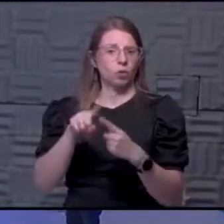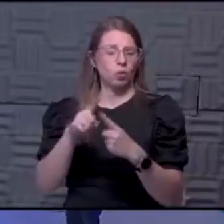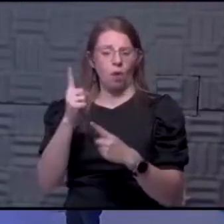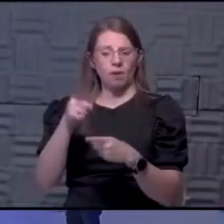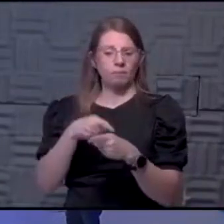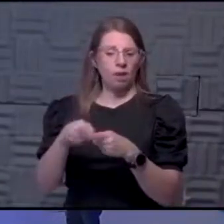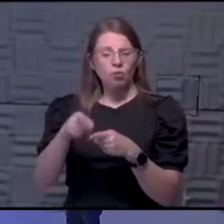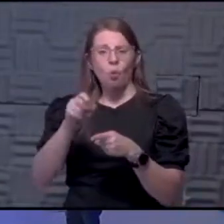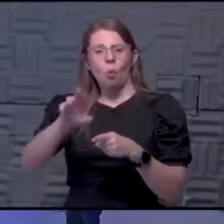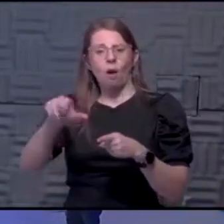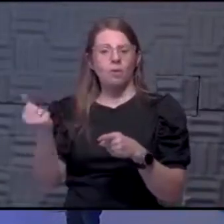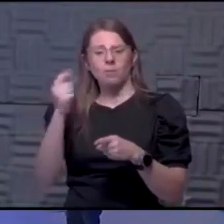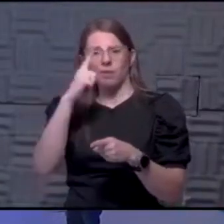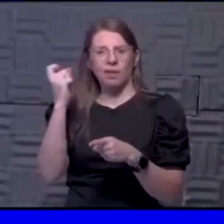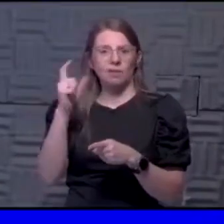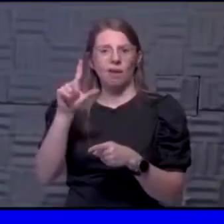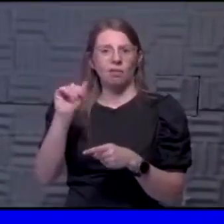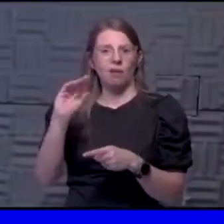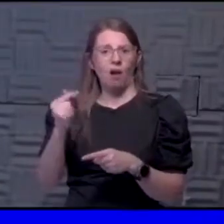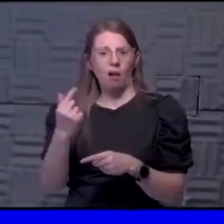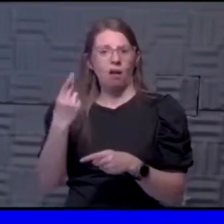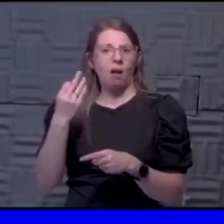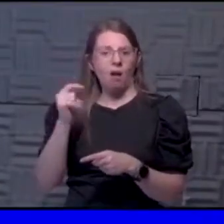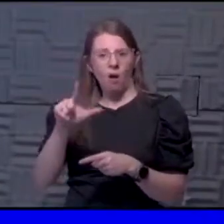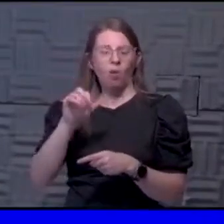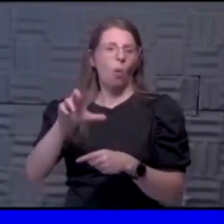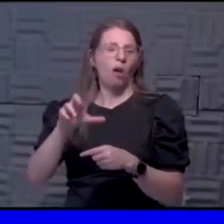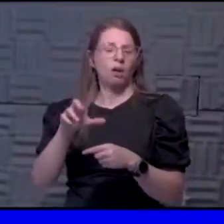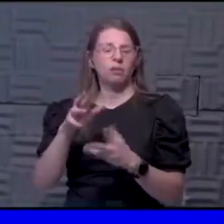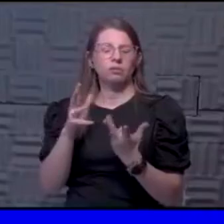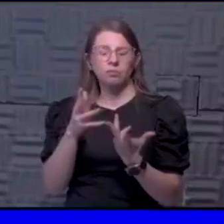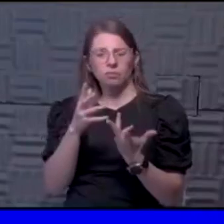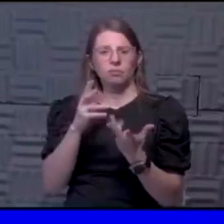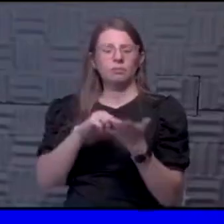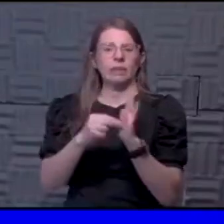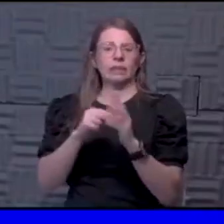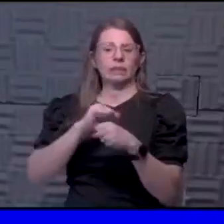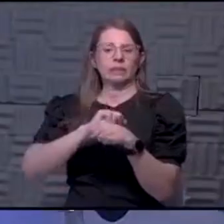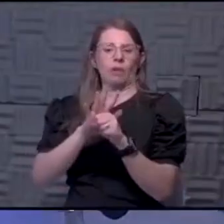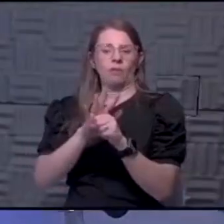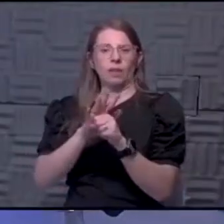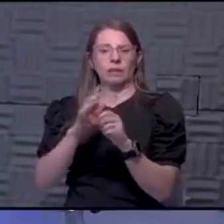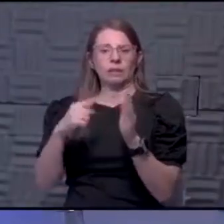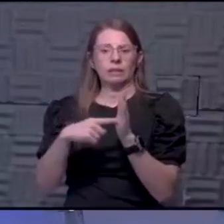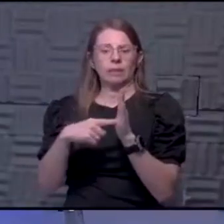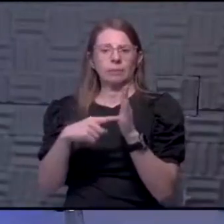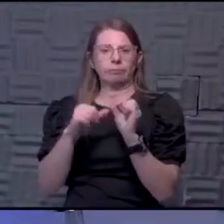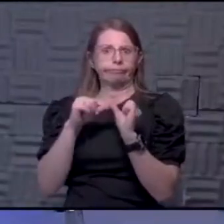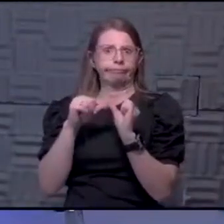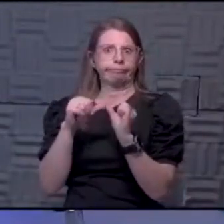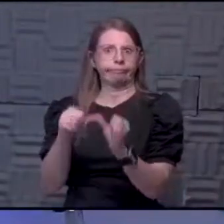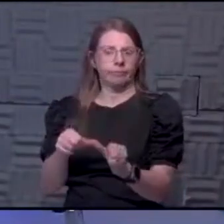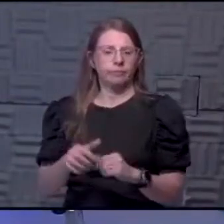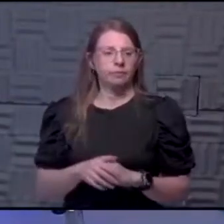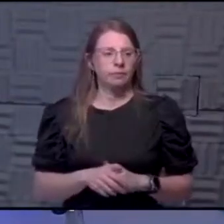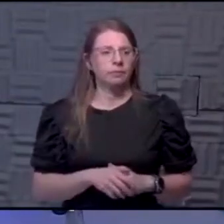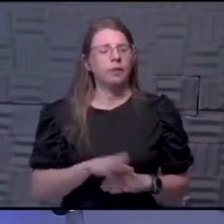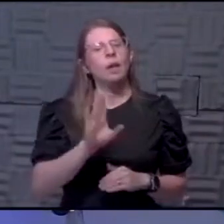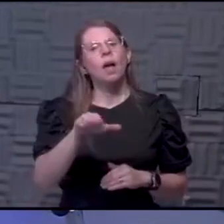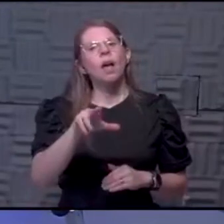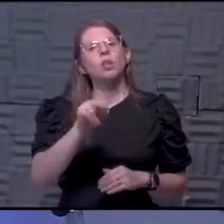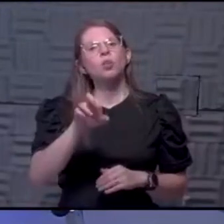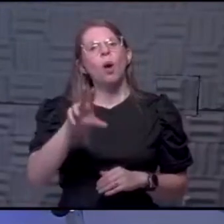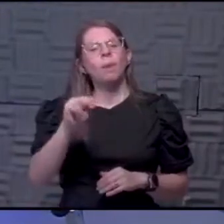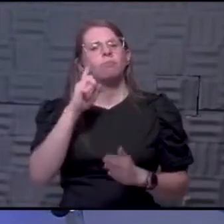the continued long haul symptoms or the post-acute symptoms. So. Yeah, great. Hey, Lee Norman, I did see